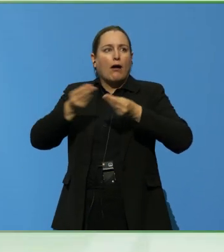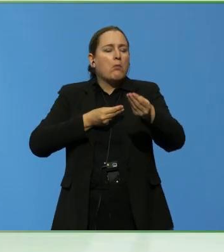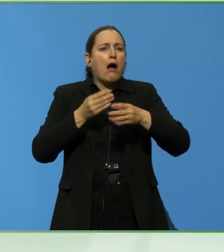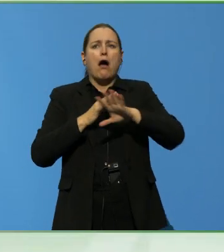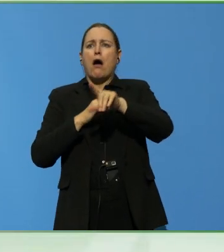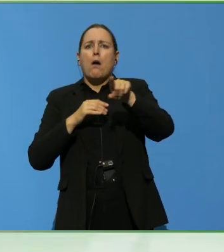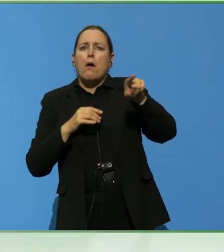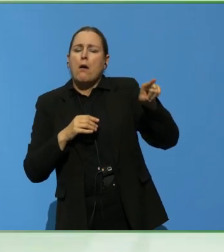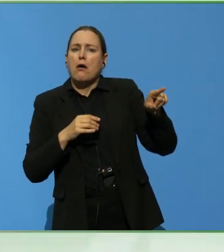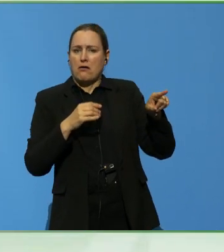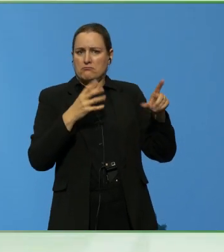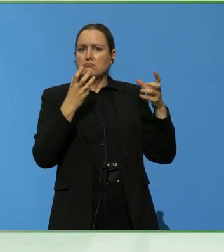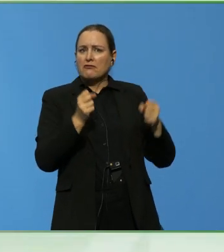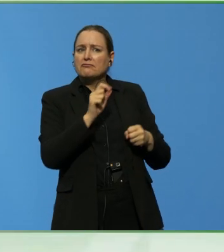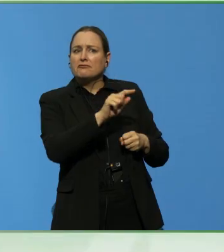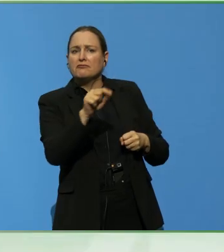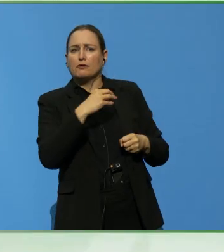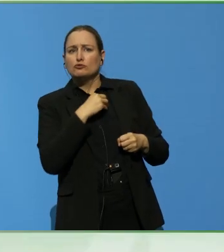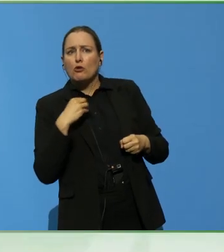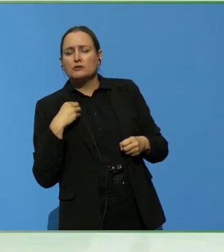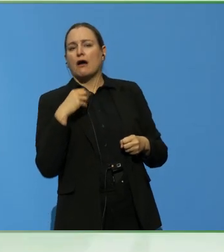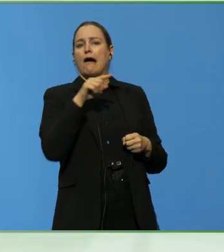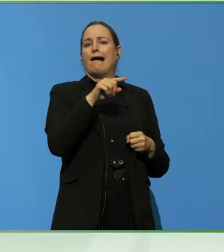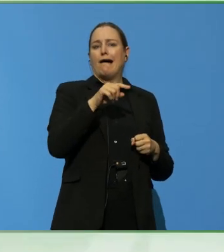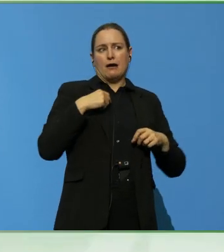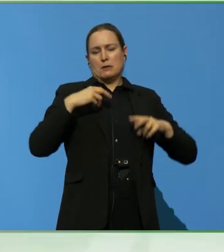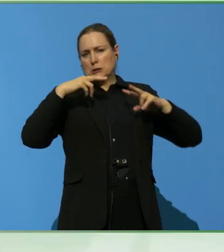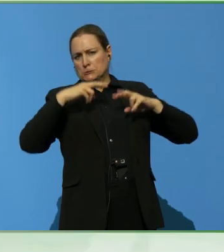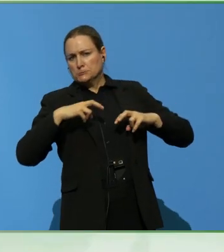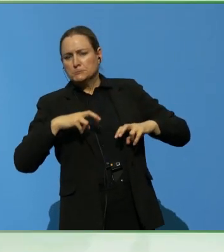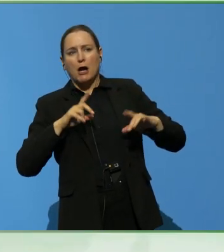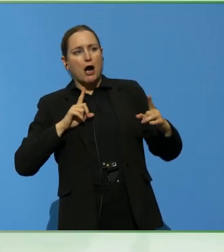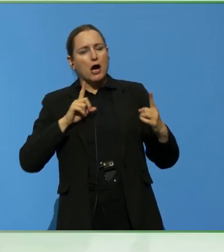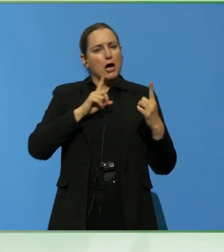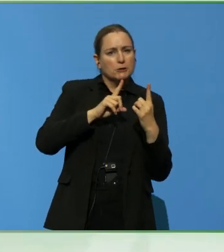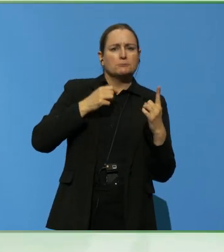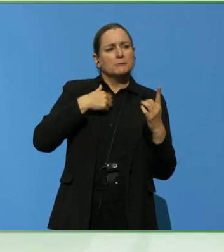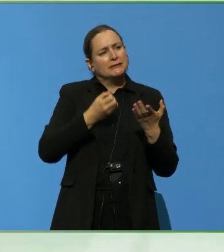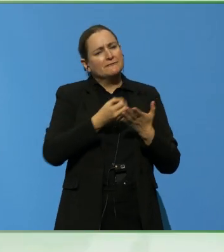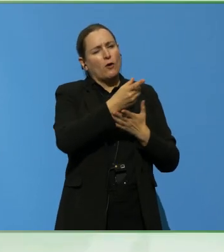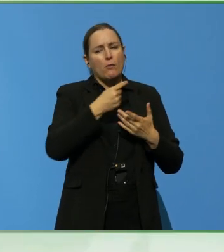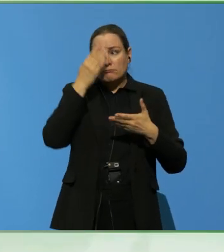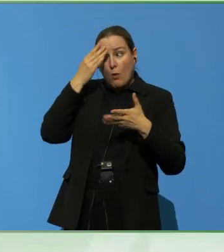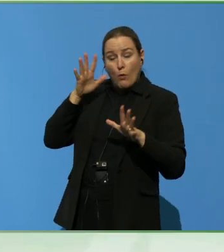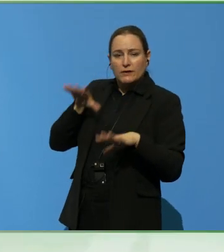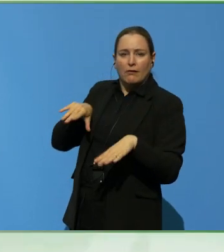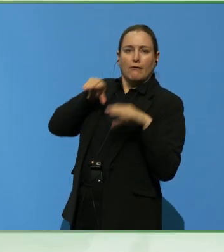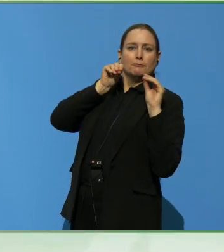different fields. And as I mentioned, my study with my physical therapist, I know I'm one of the